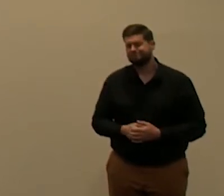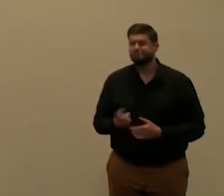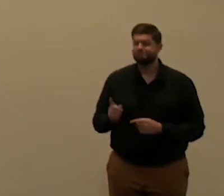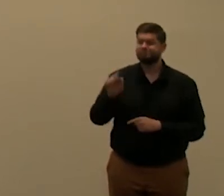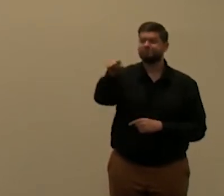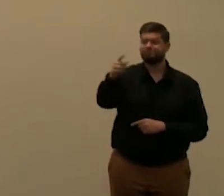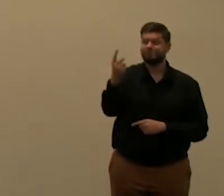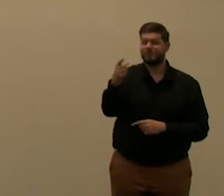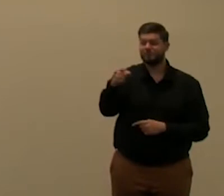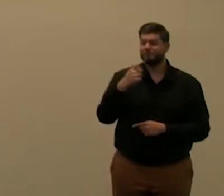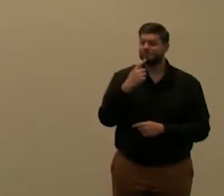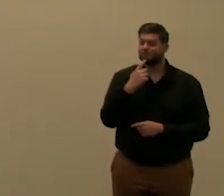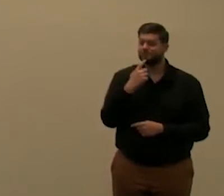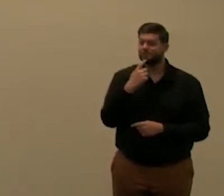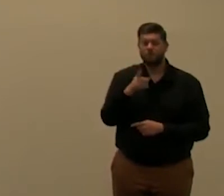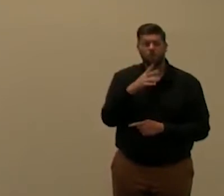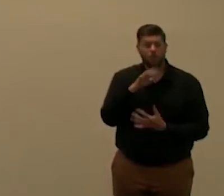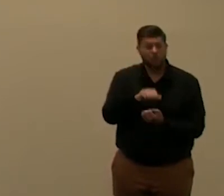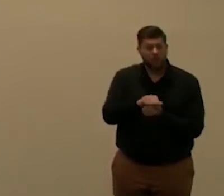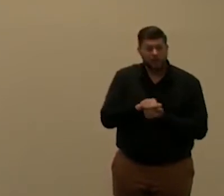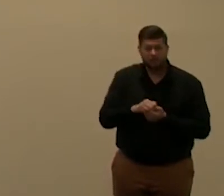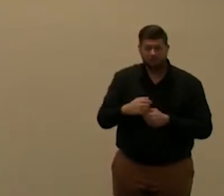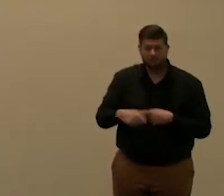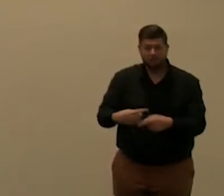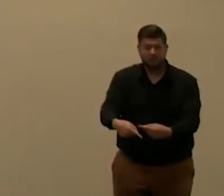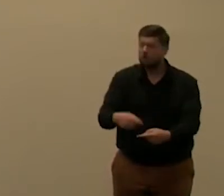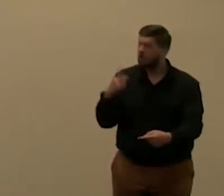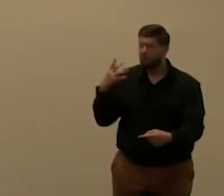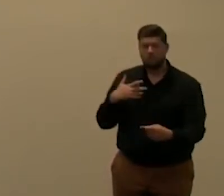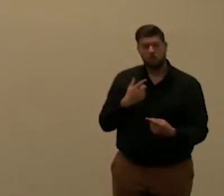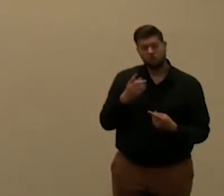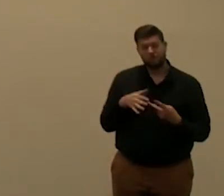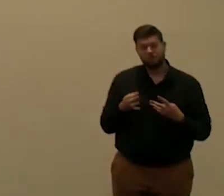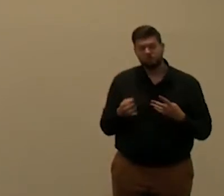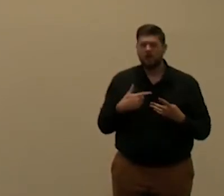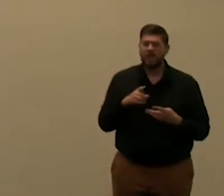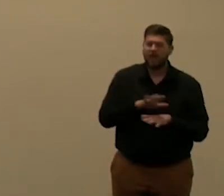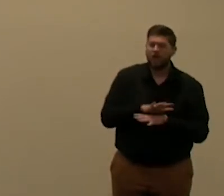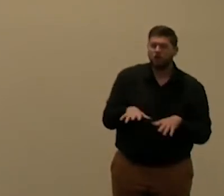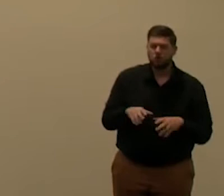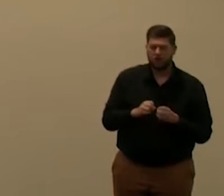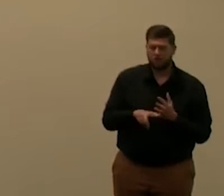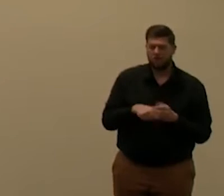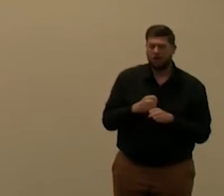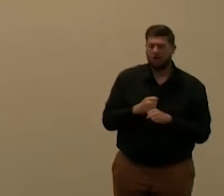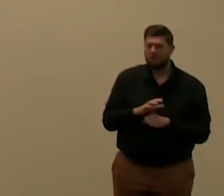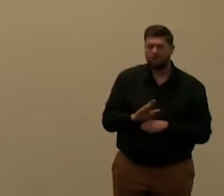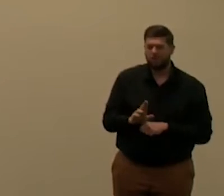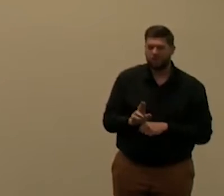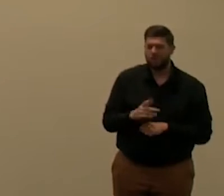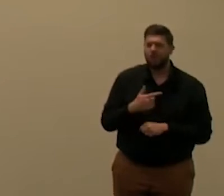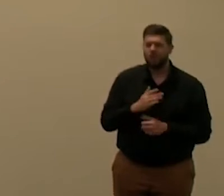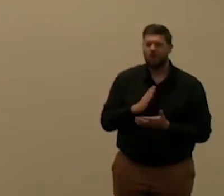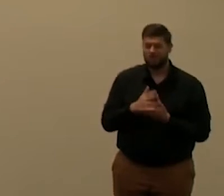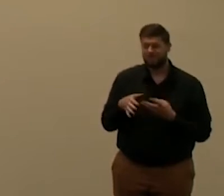this something they are going to keep? Yeah, it's a feature. It's not a bug. Yeah. No. No,